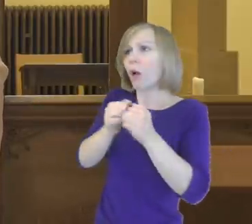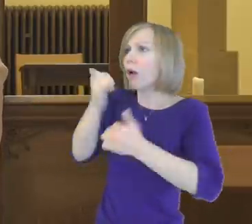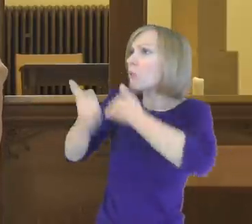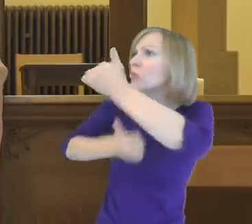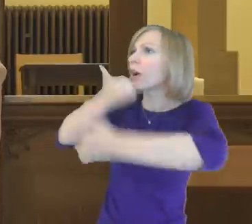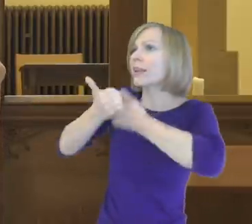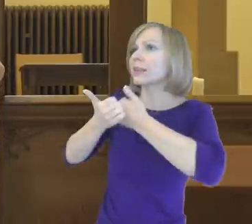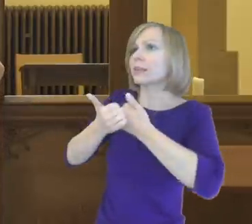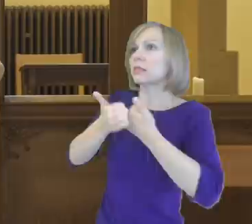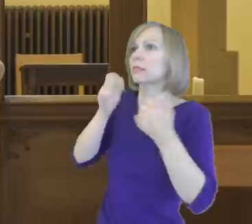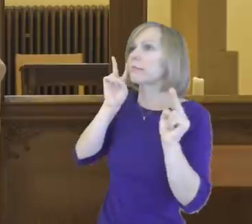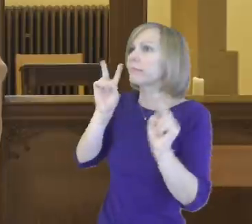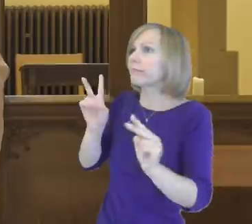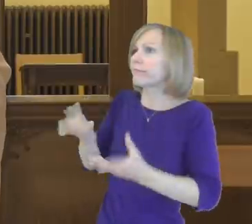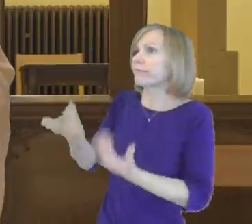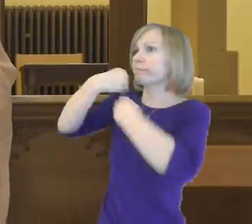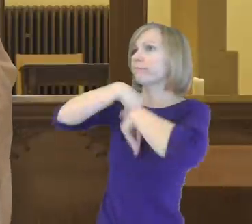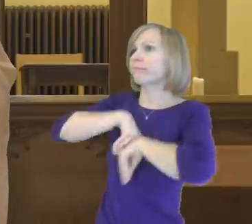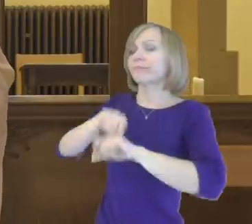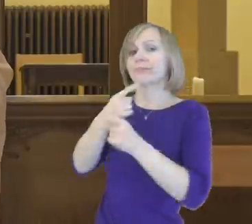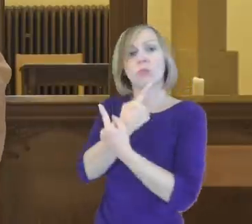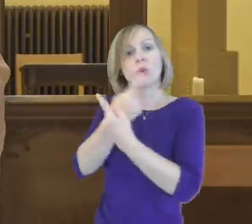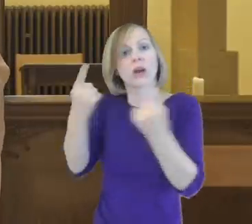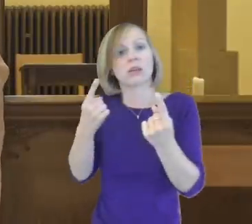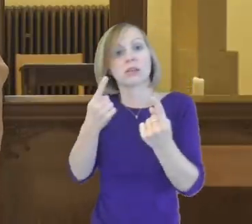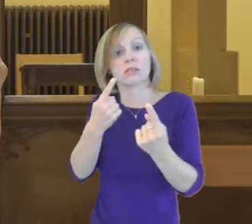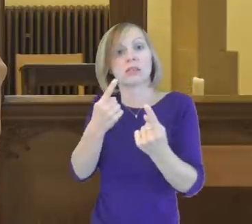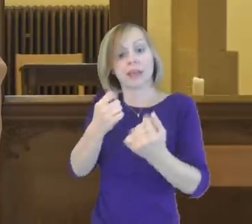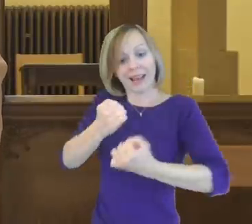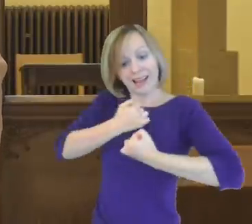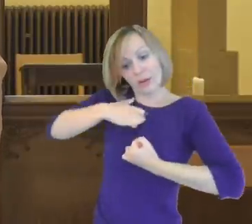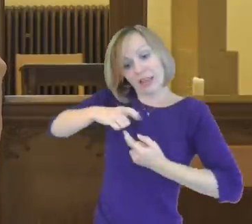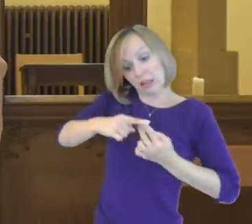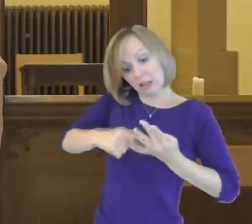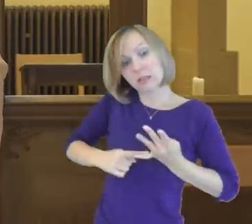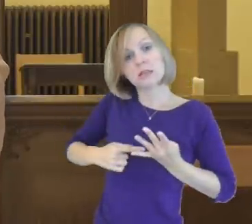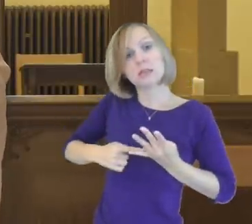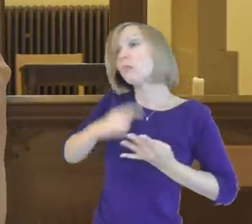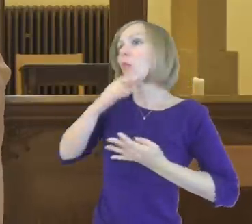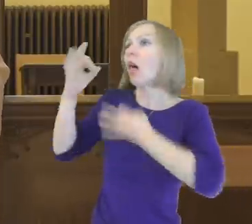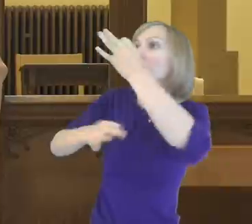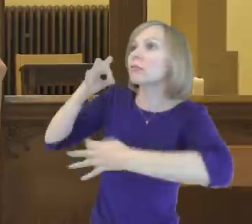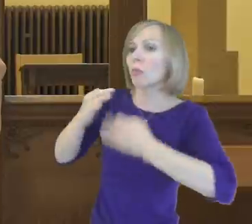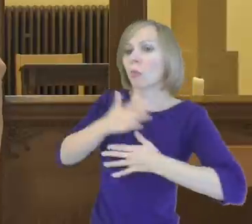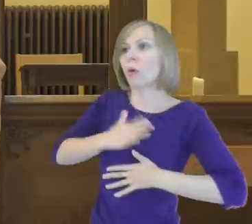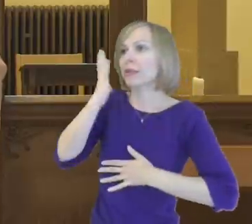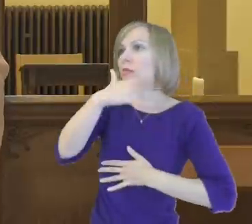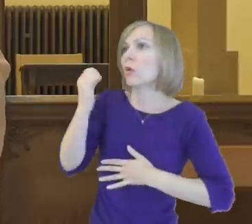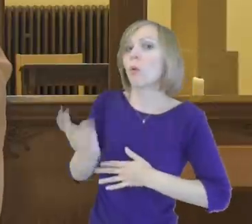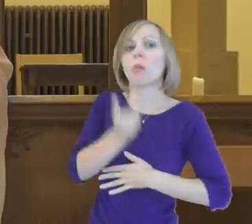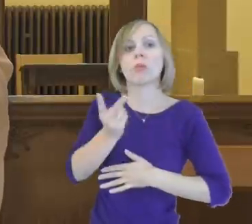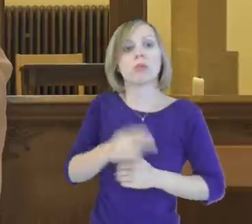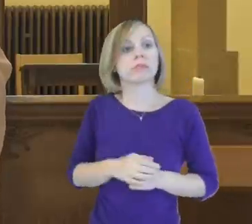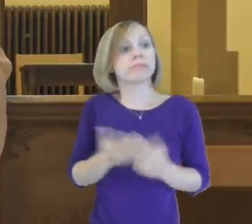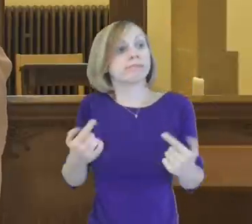hear his most holy word, and to ask those things which are requisite and necessary, as well for the body as the soul. Wherefore I